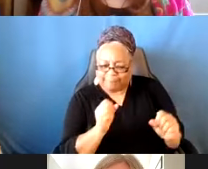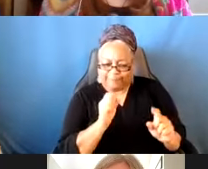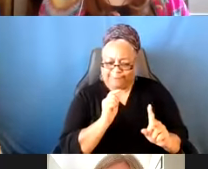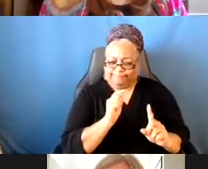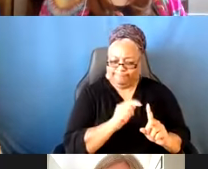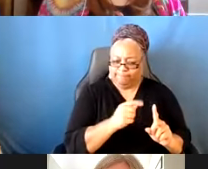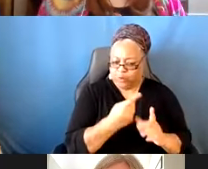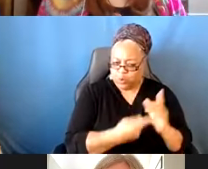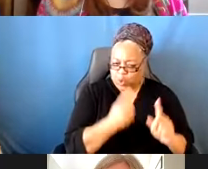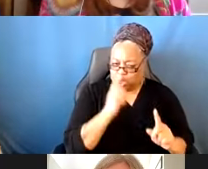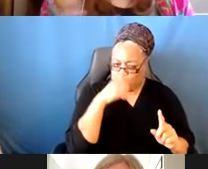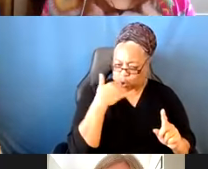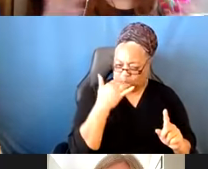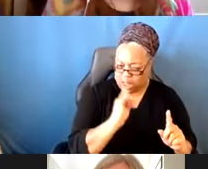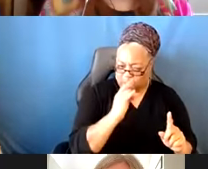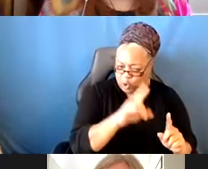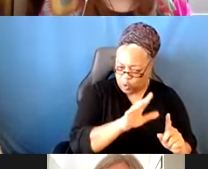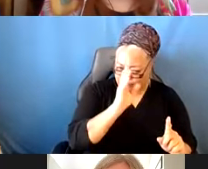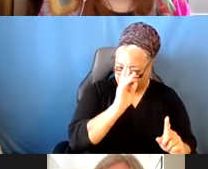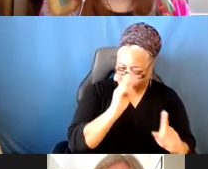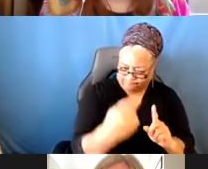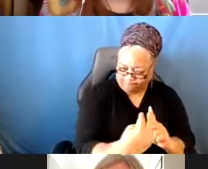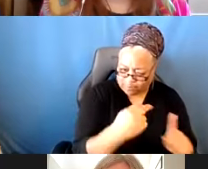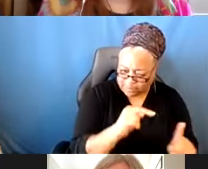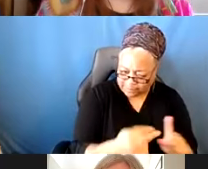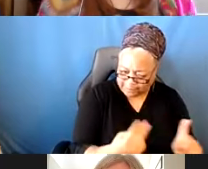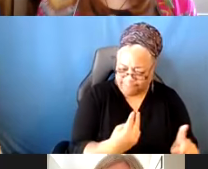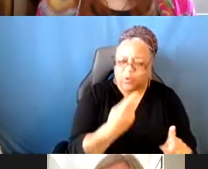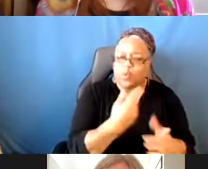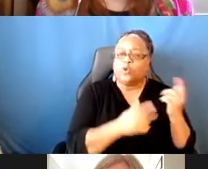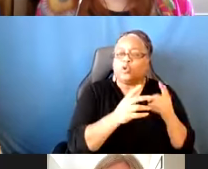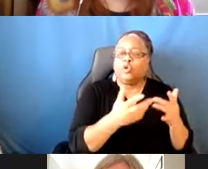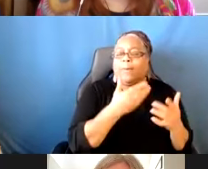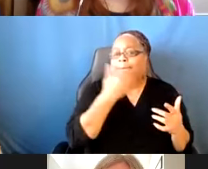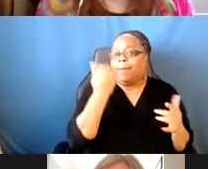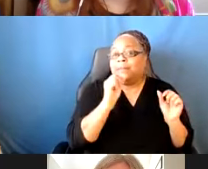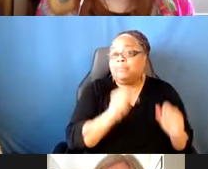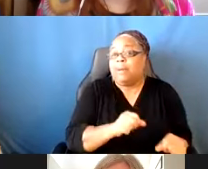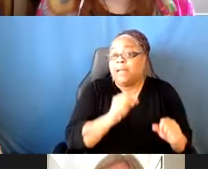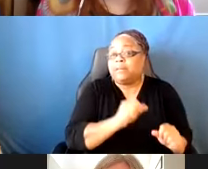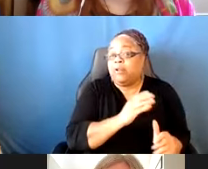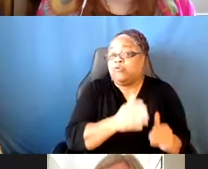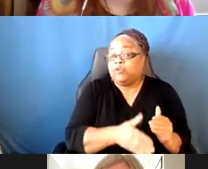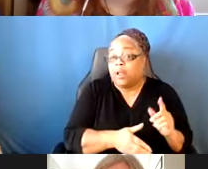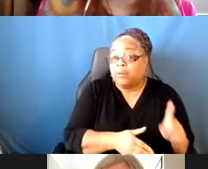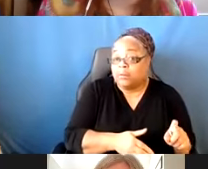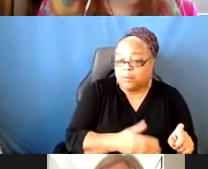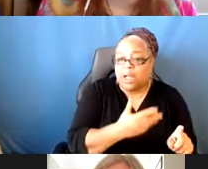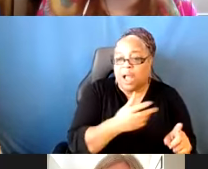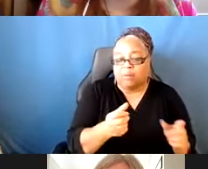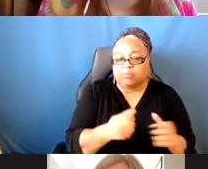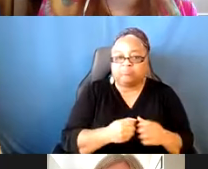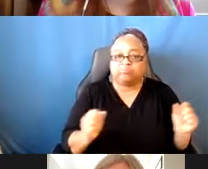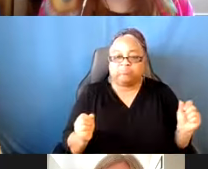Yes, that's like asking, what is your best possible outcome? And then being transparent with your